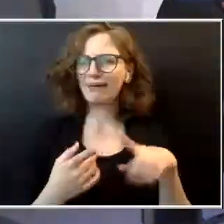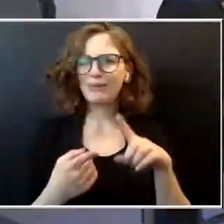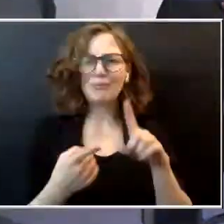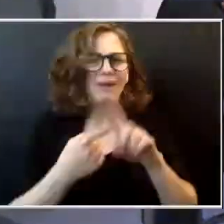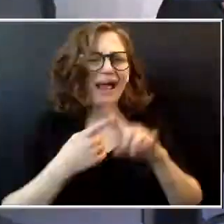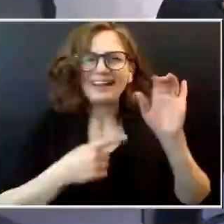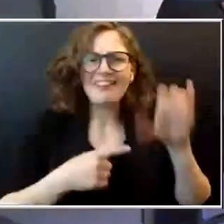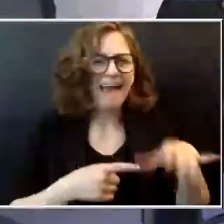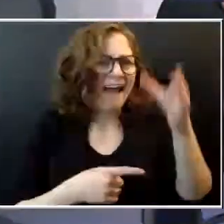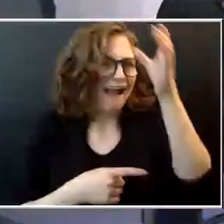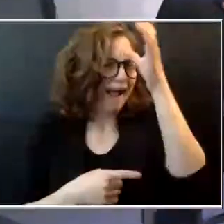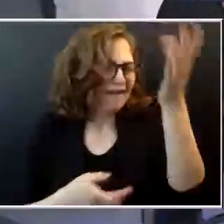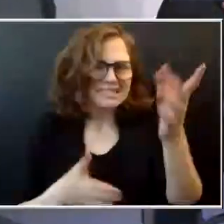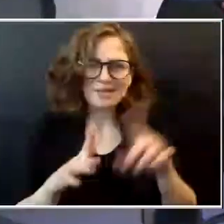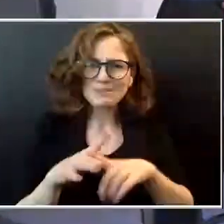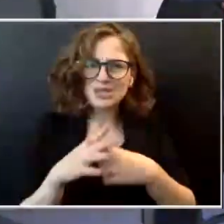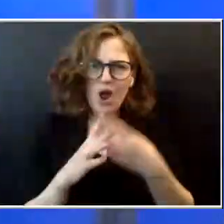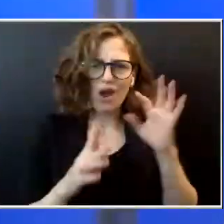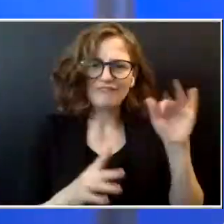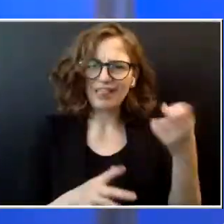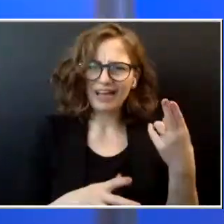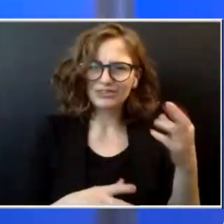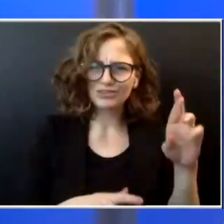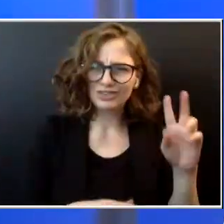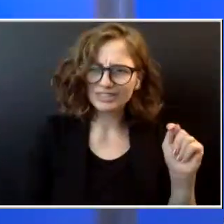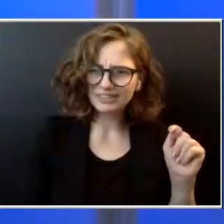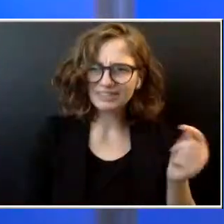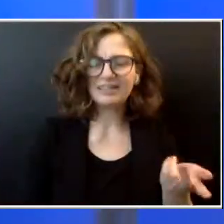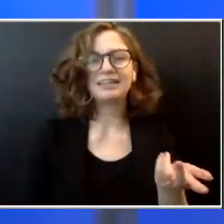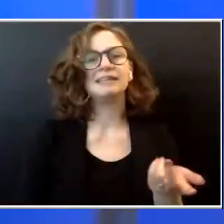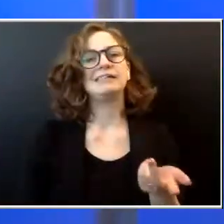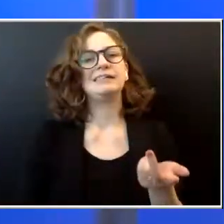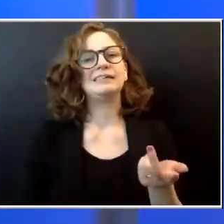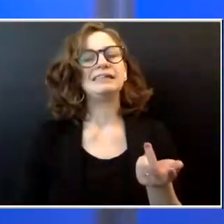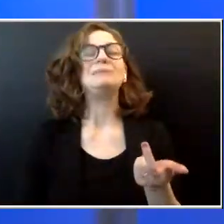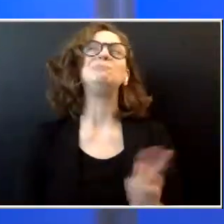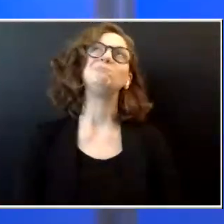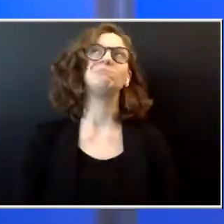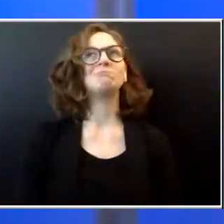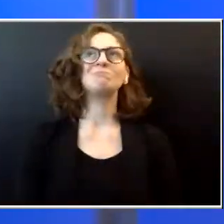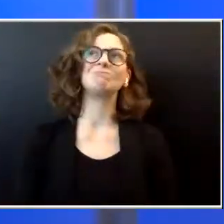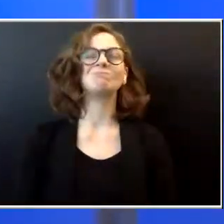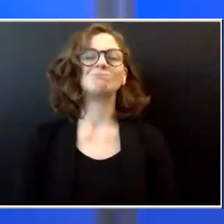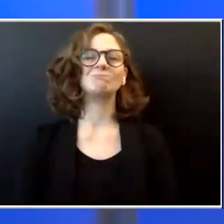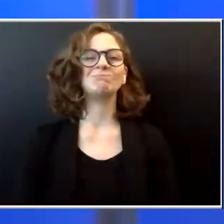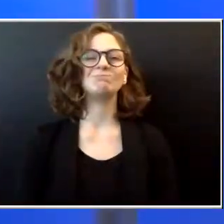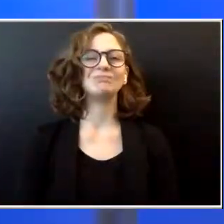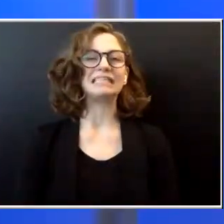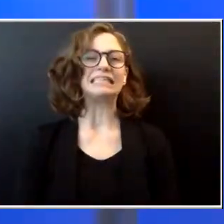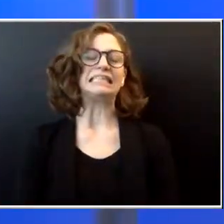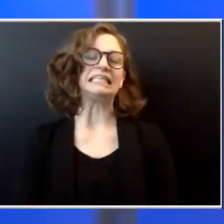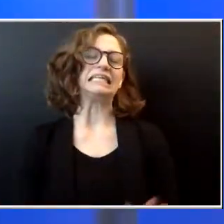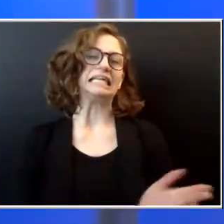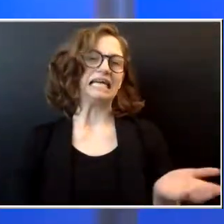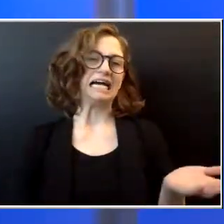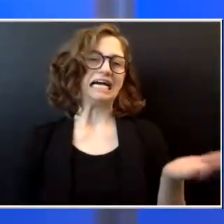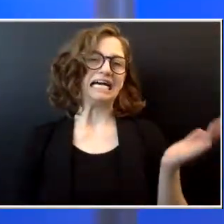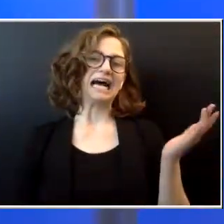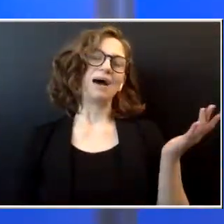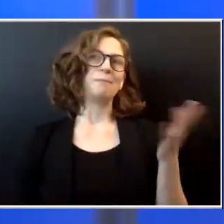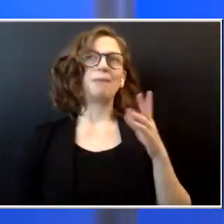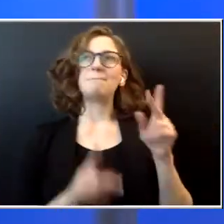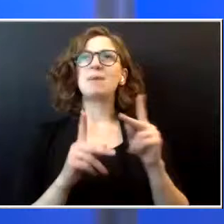I think this was actually something that probably started. I'm like, they noted it, everything, then as far back as